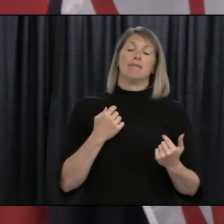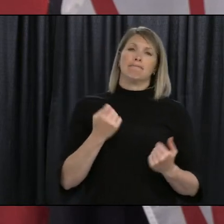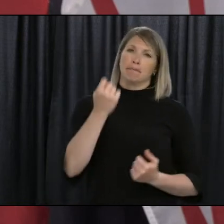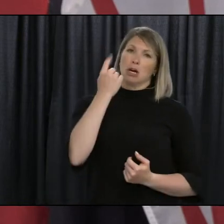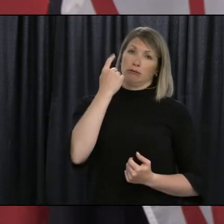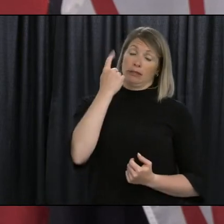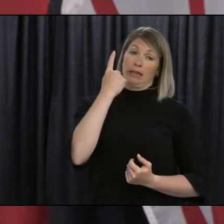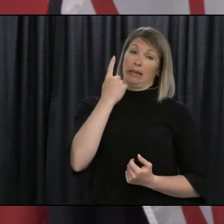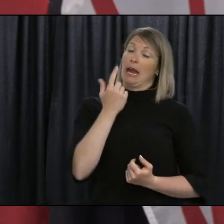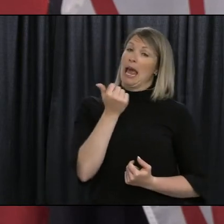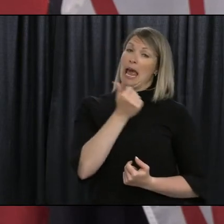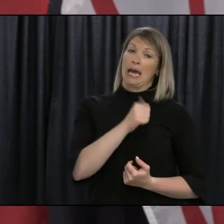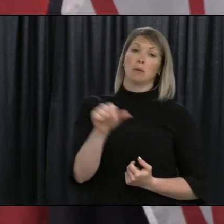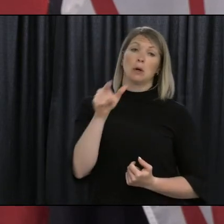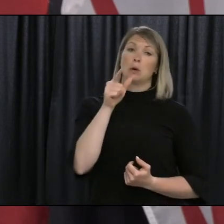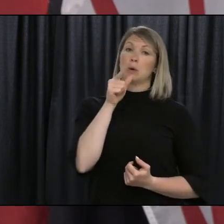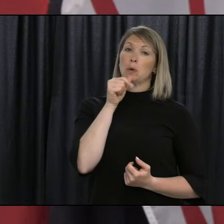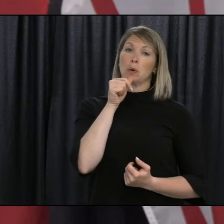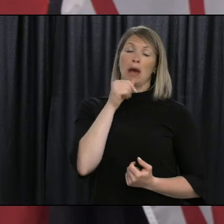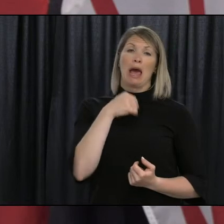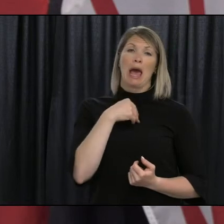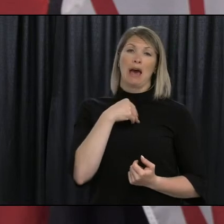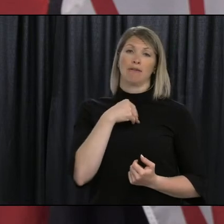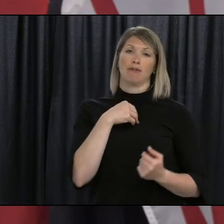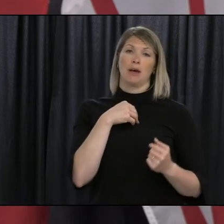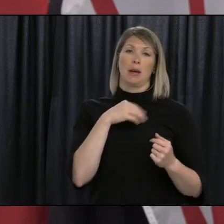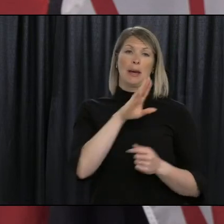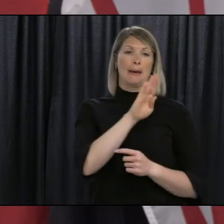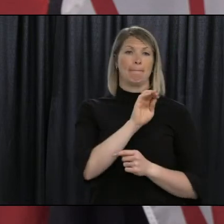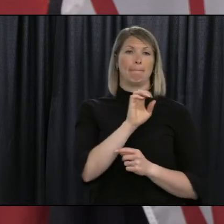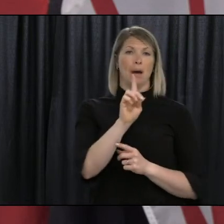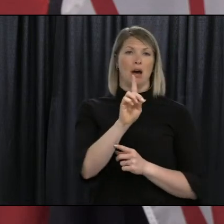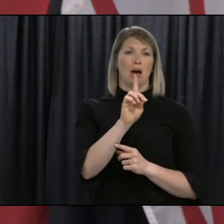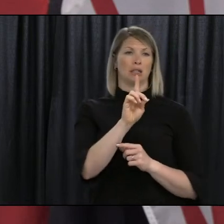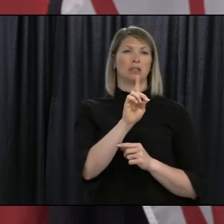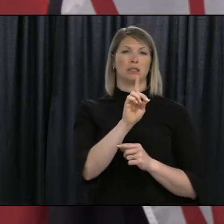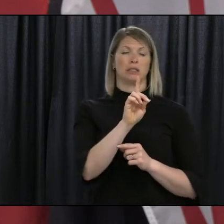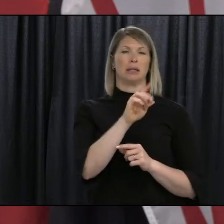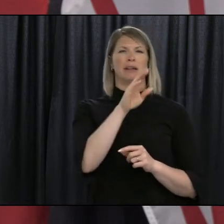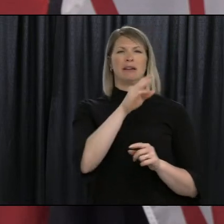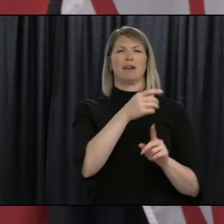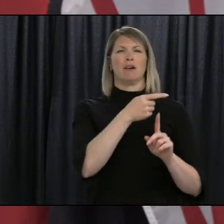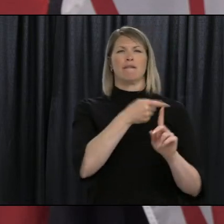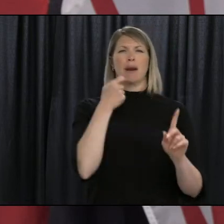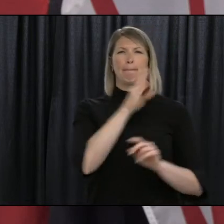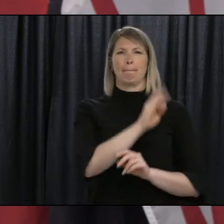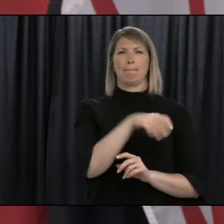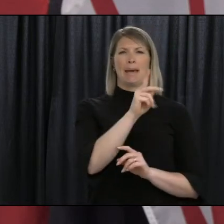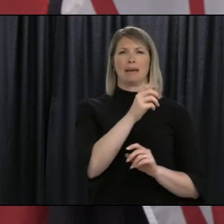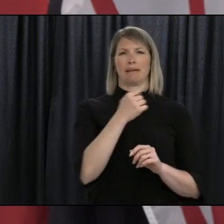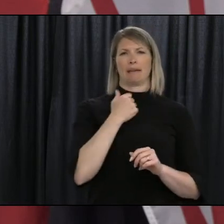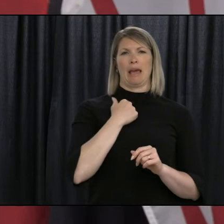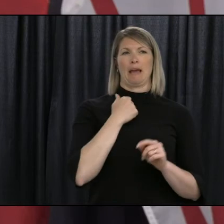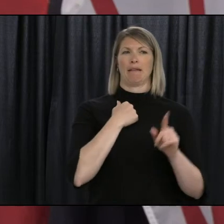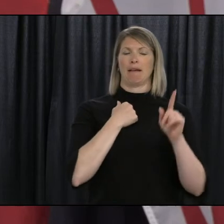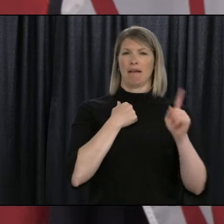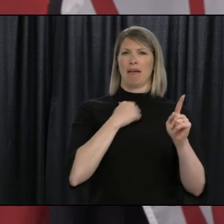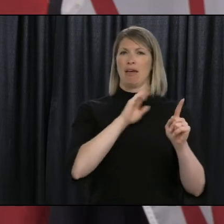the reports from the bond rating agencies. They articulate very clearly that one of the strengths in keeping our bond